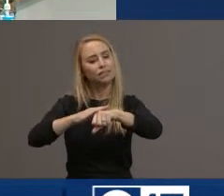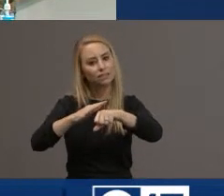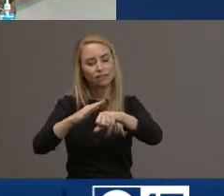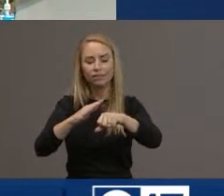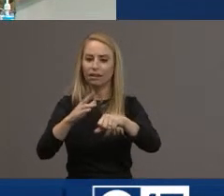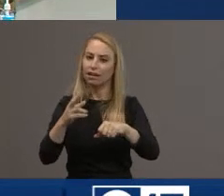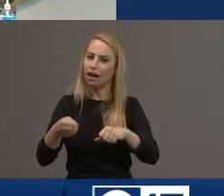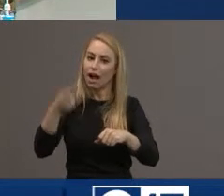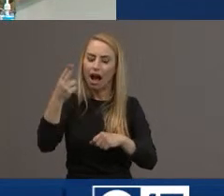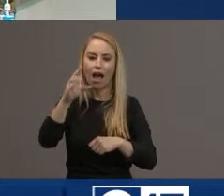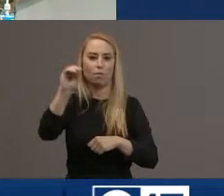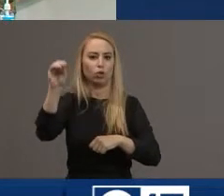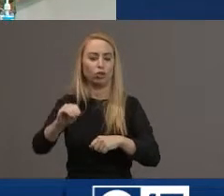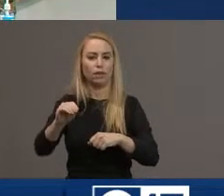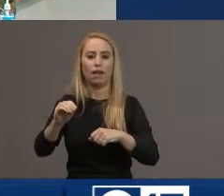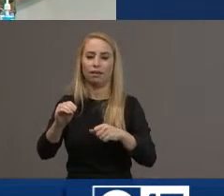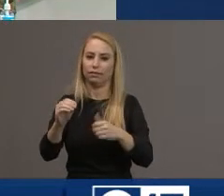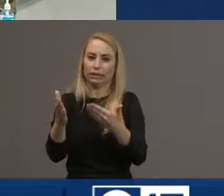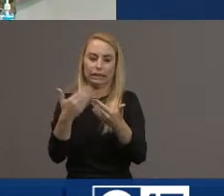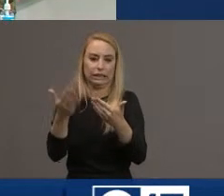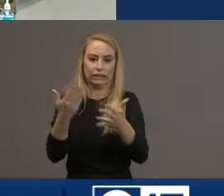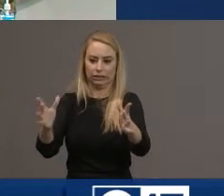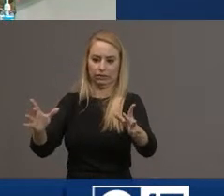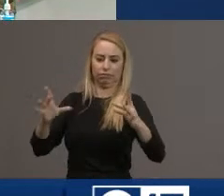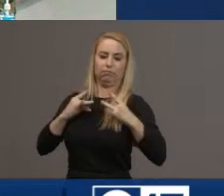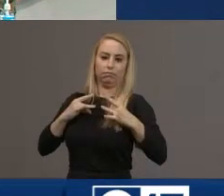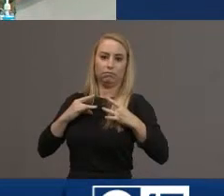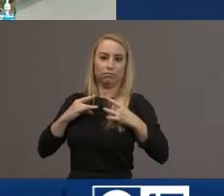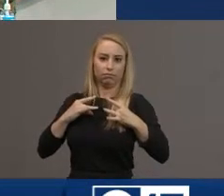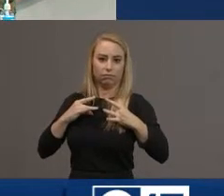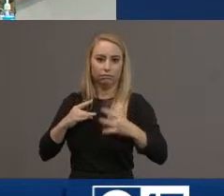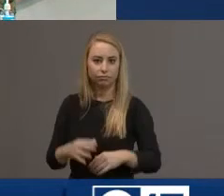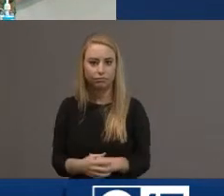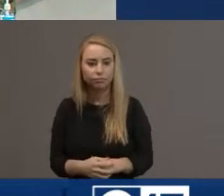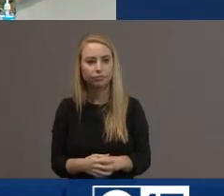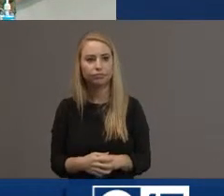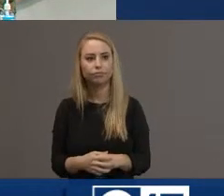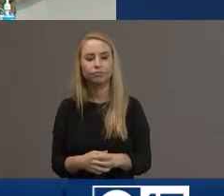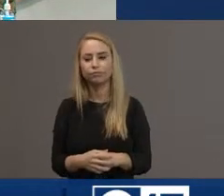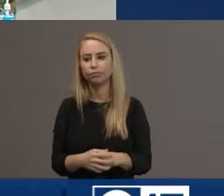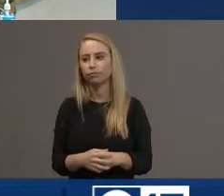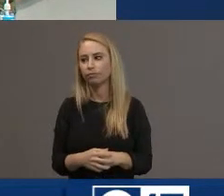higher chance, percentage-wise, to catch this.